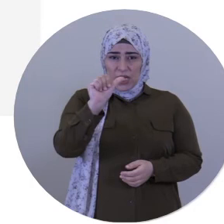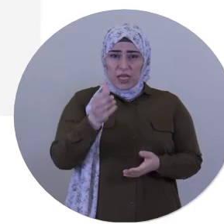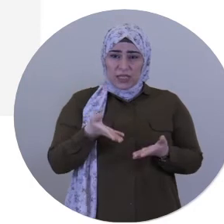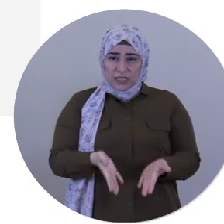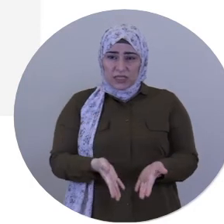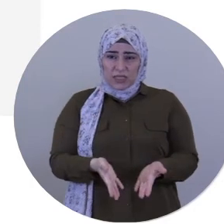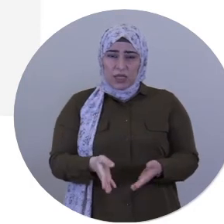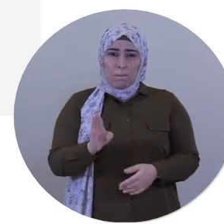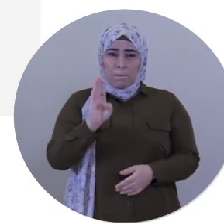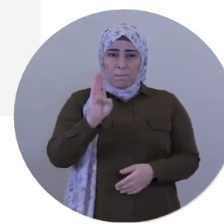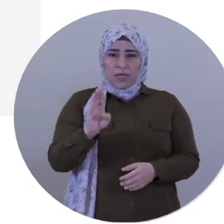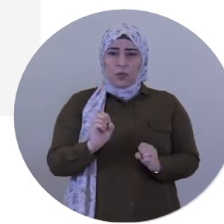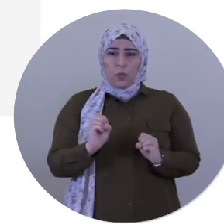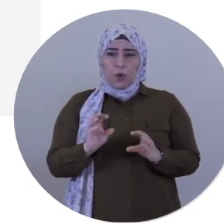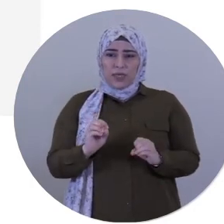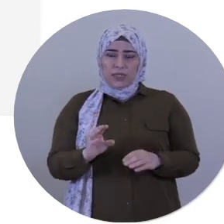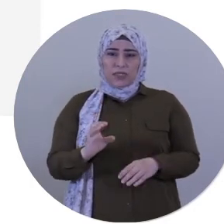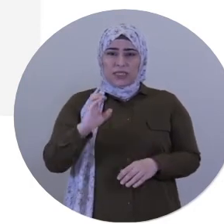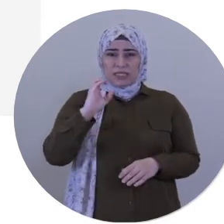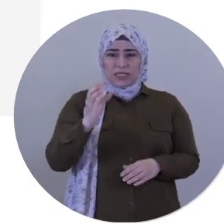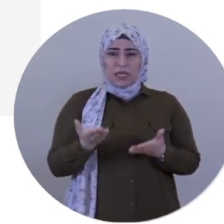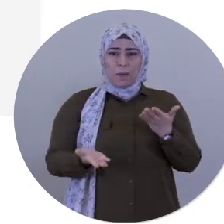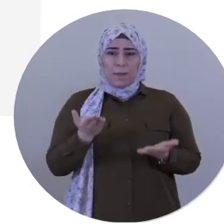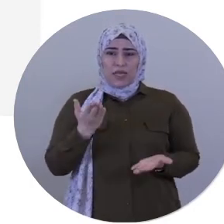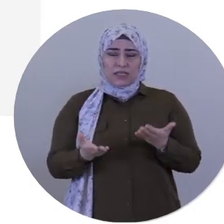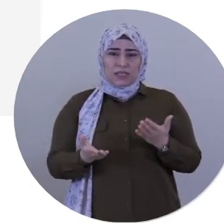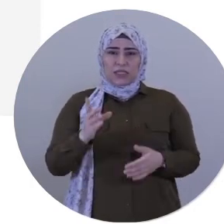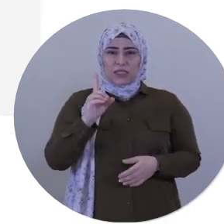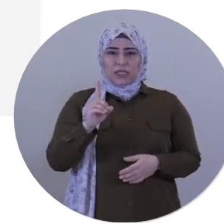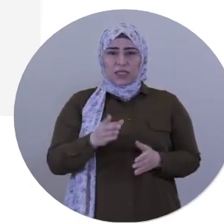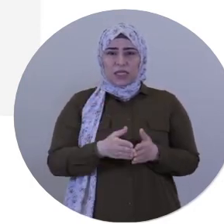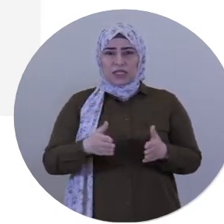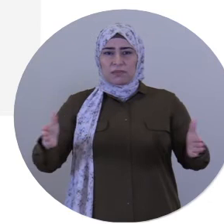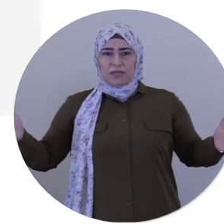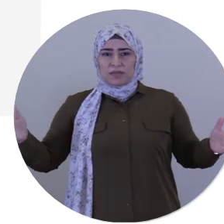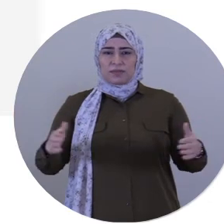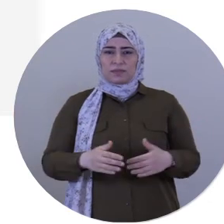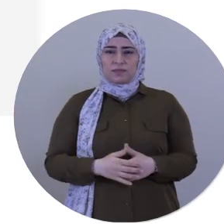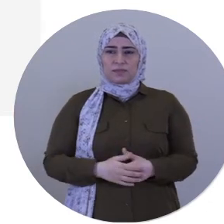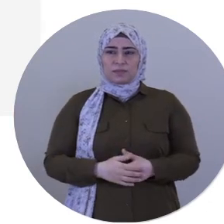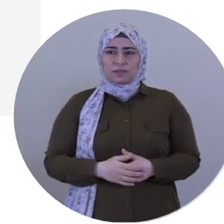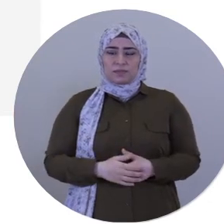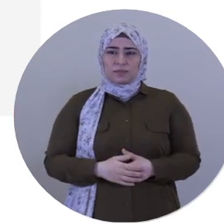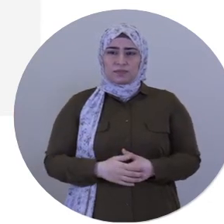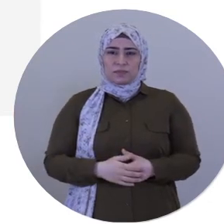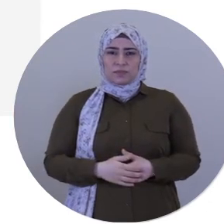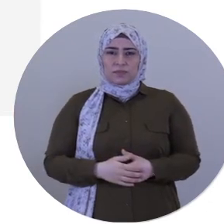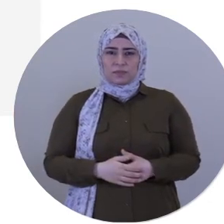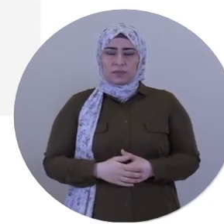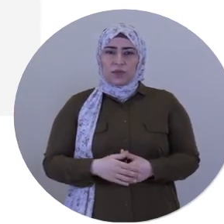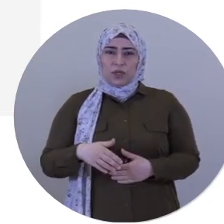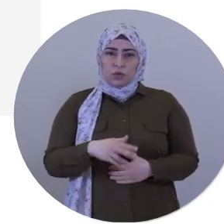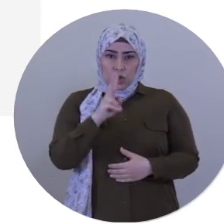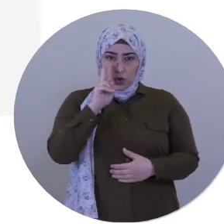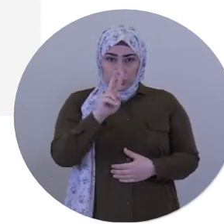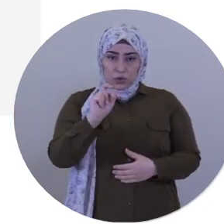existing, plentiful, balanced, expansive? If we take a quick look at where